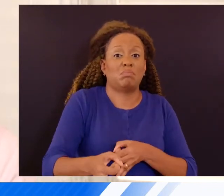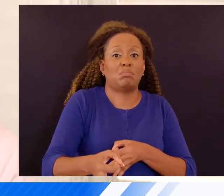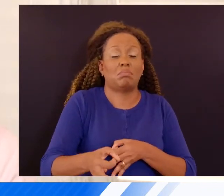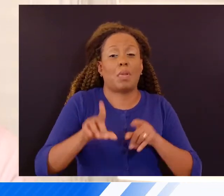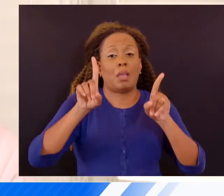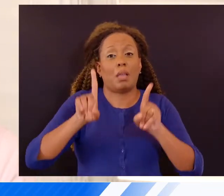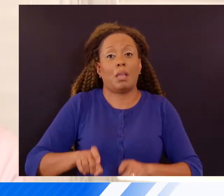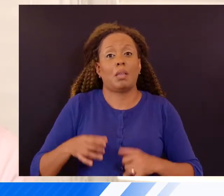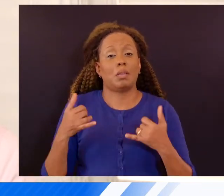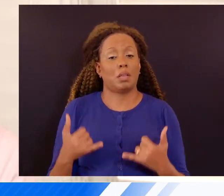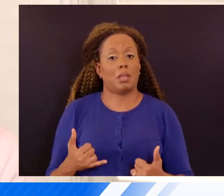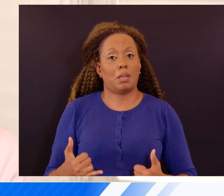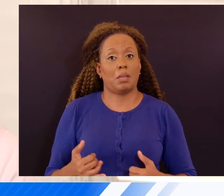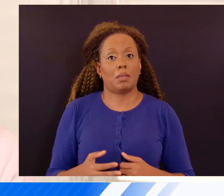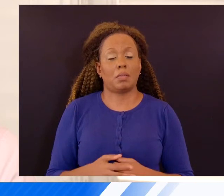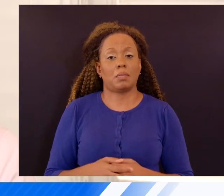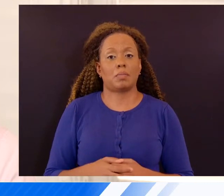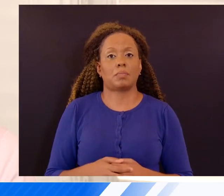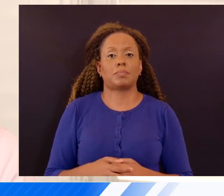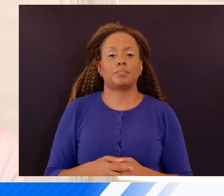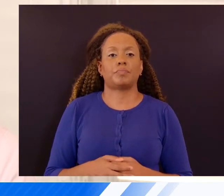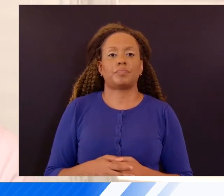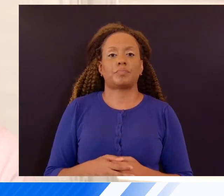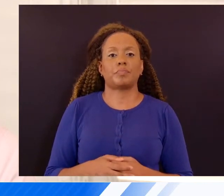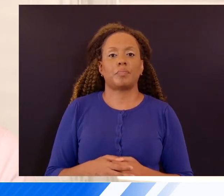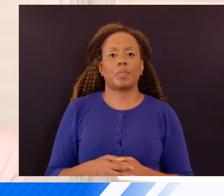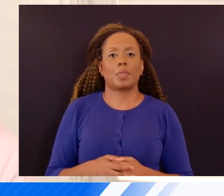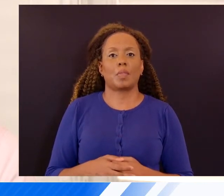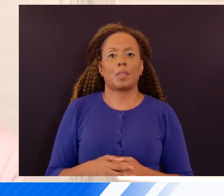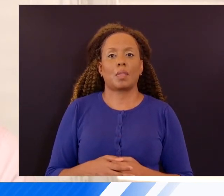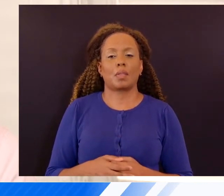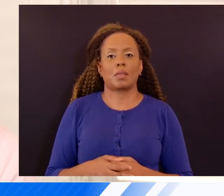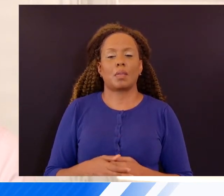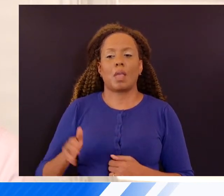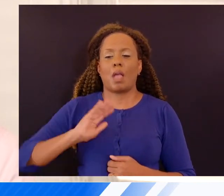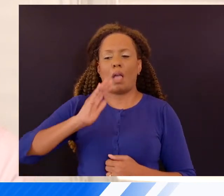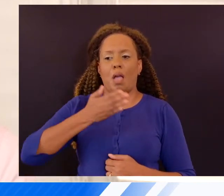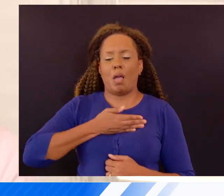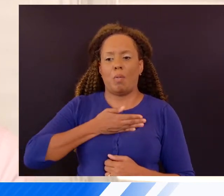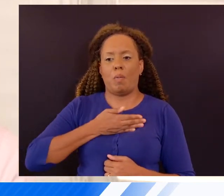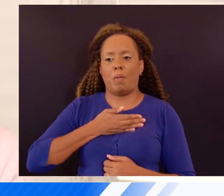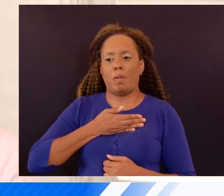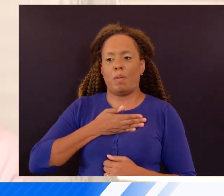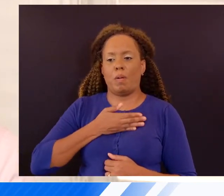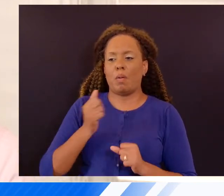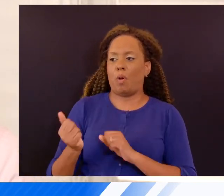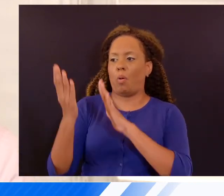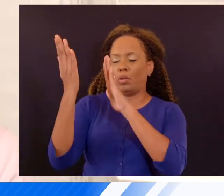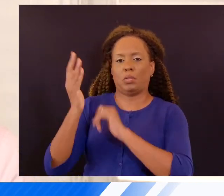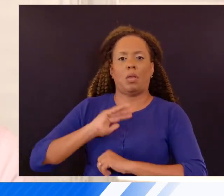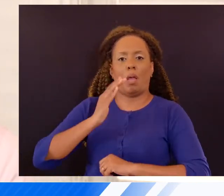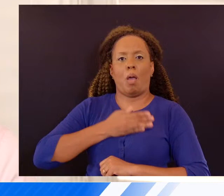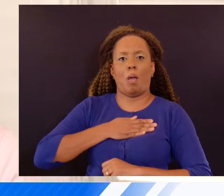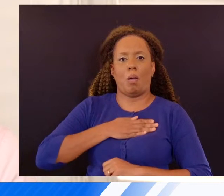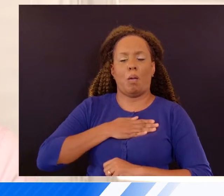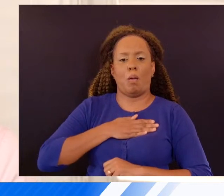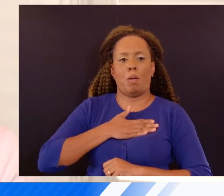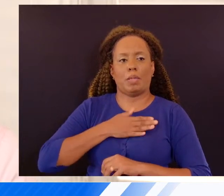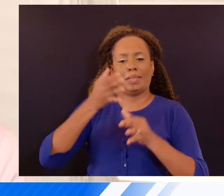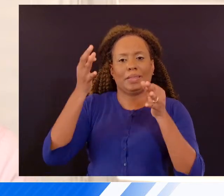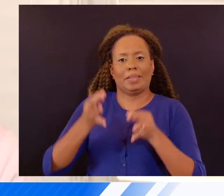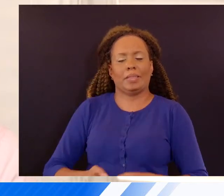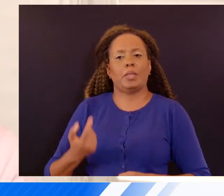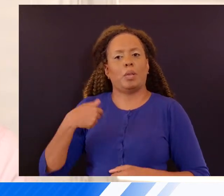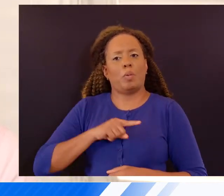this stage, the ministry has taken a very affirmative approach with regard to the development of a strategy